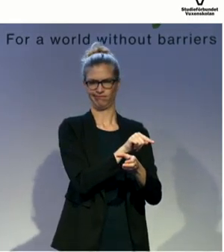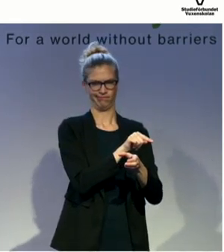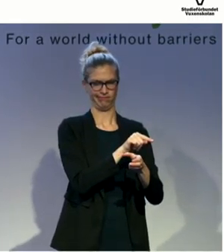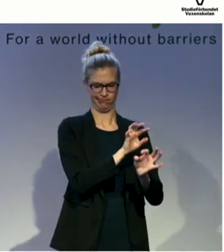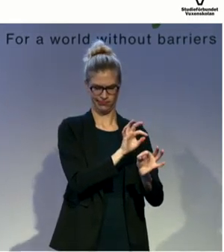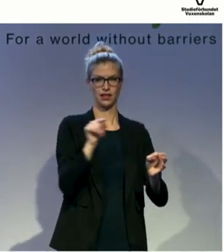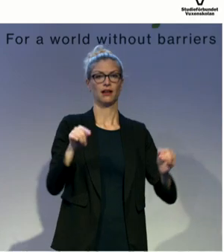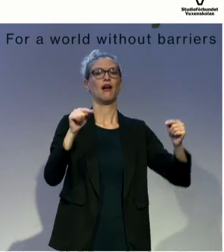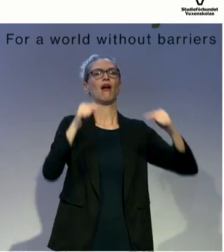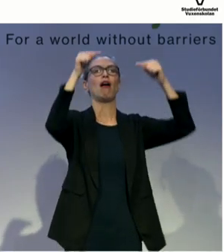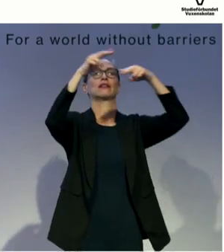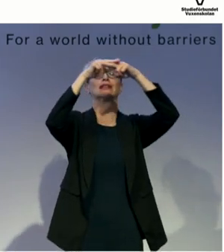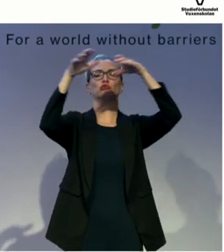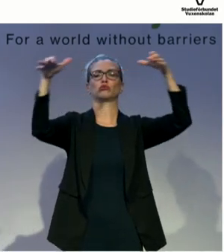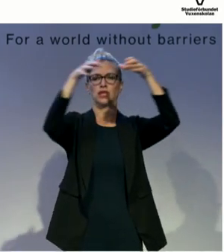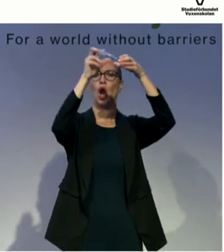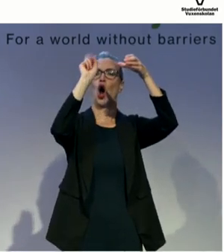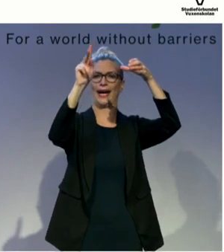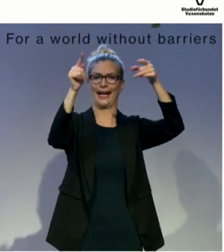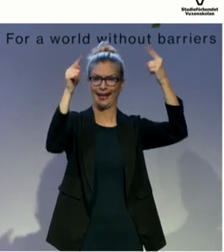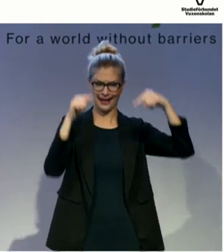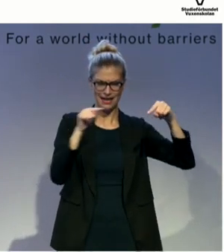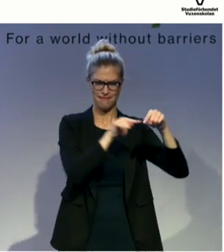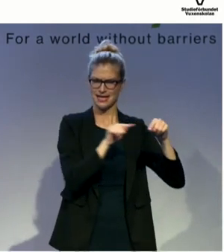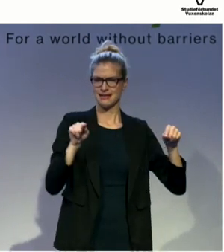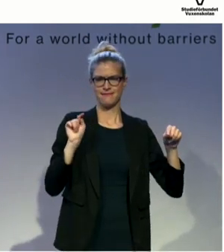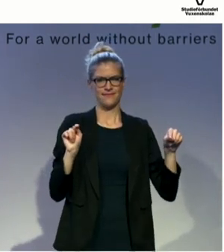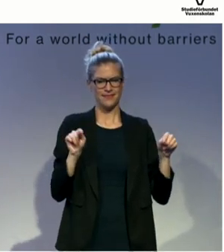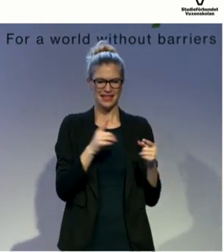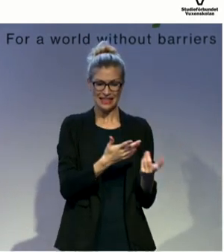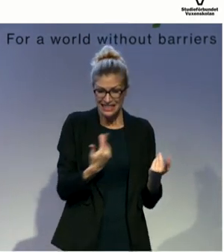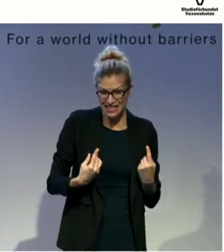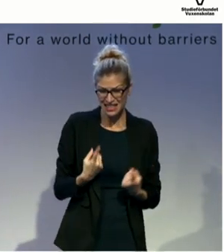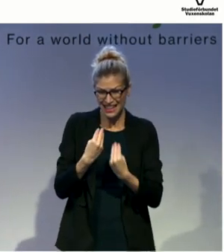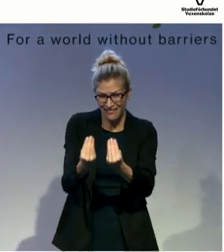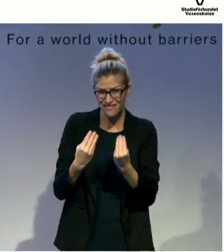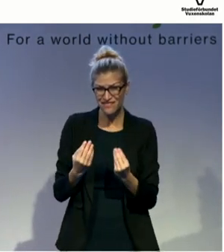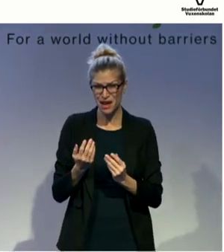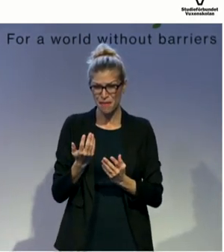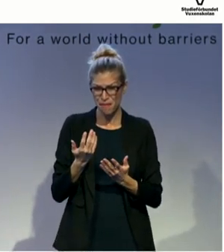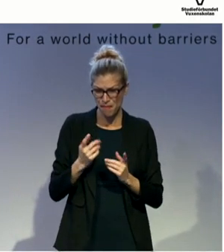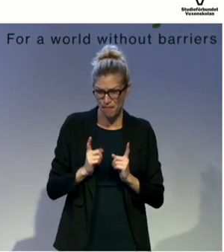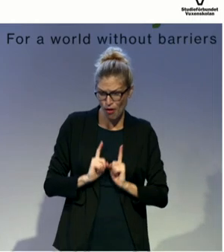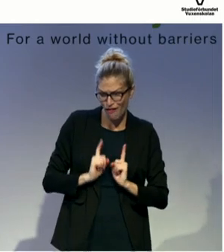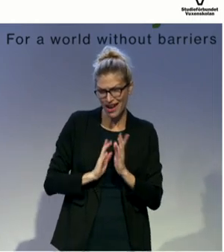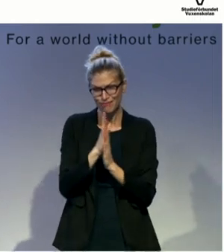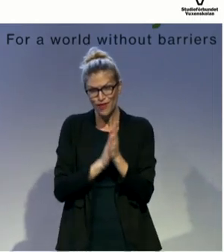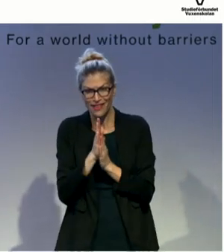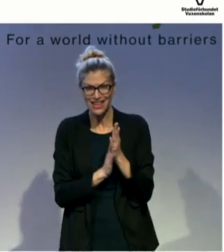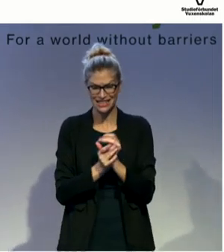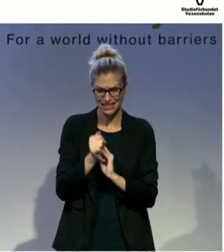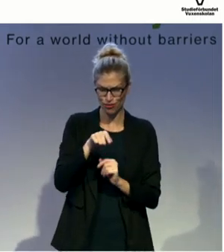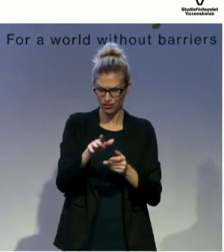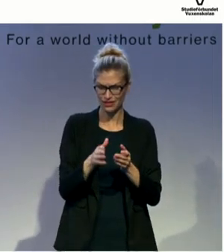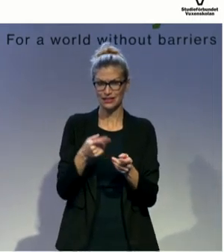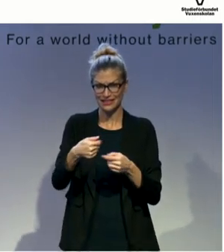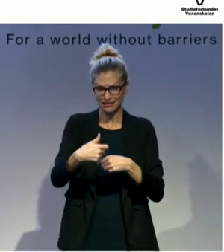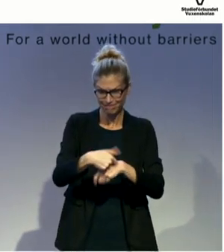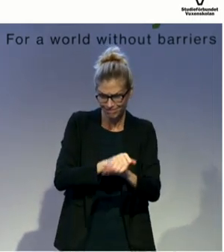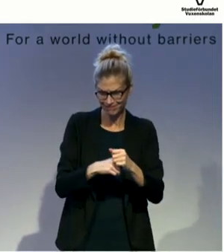produce easy reading information about their local election promises? We decided the answer to this would be